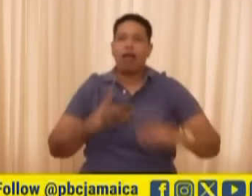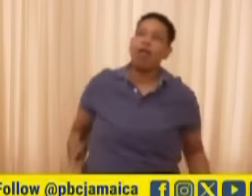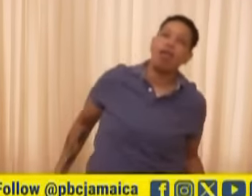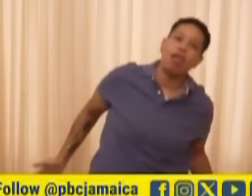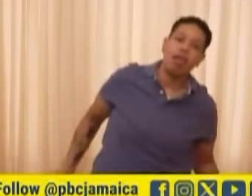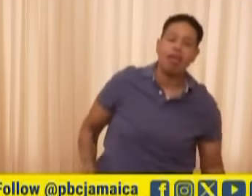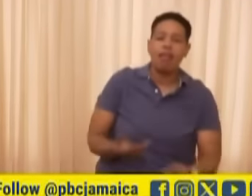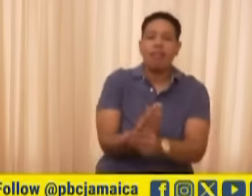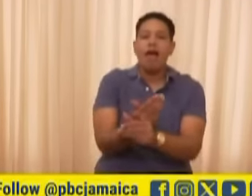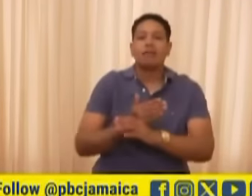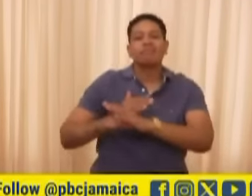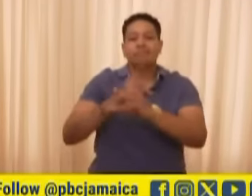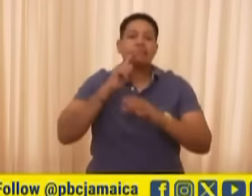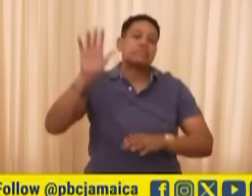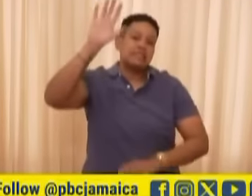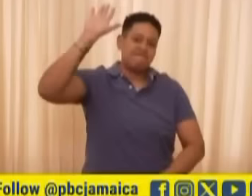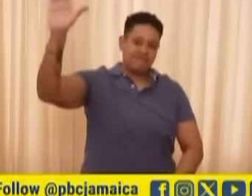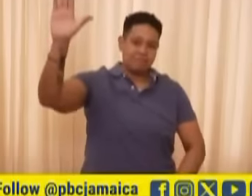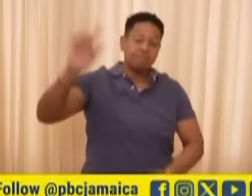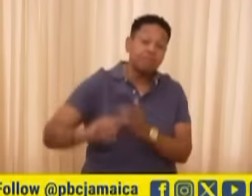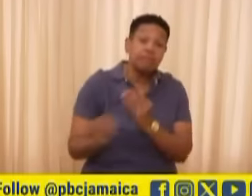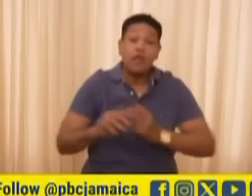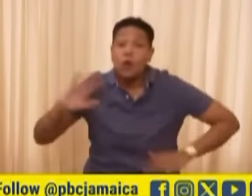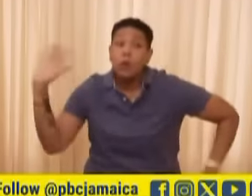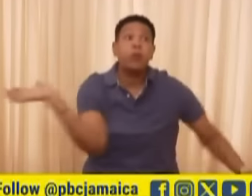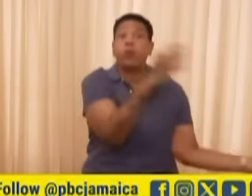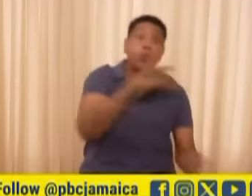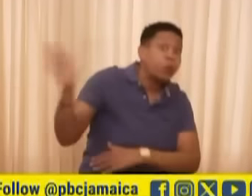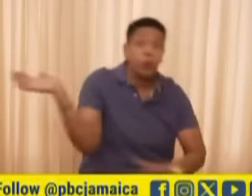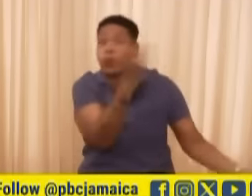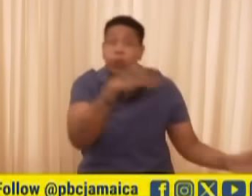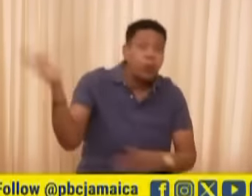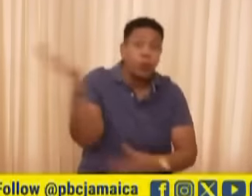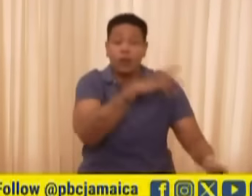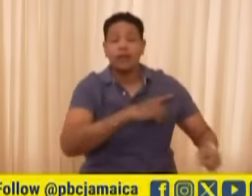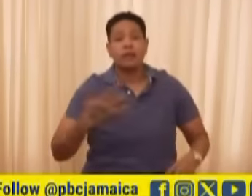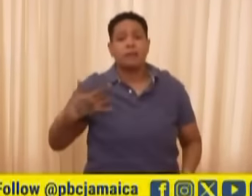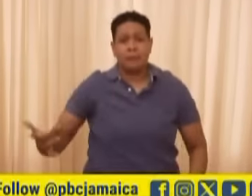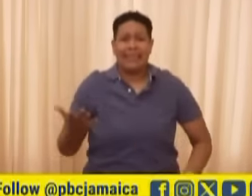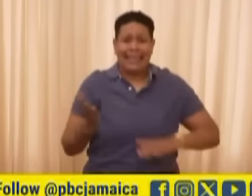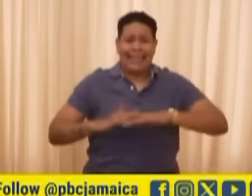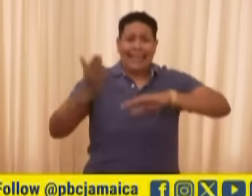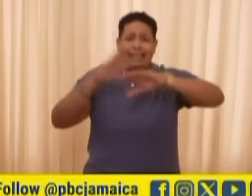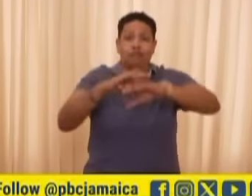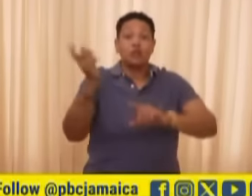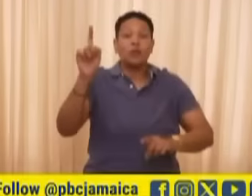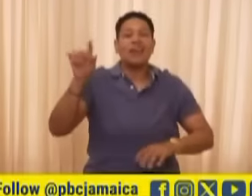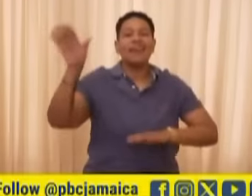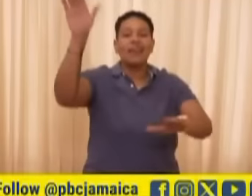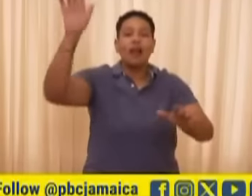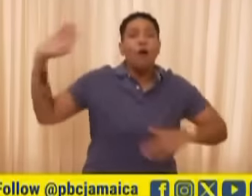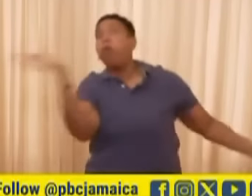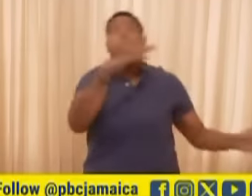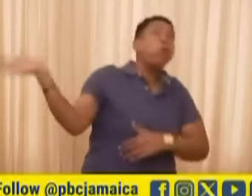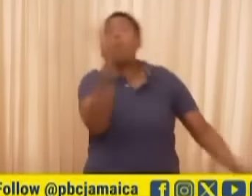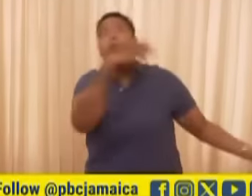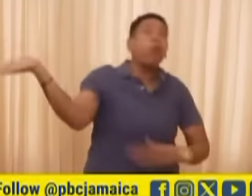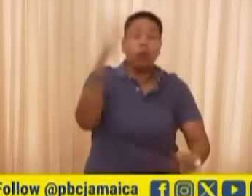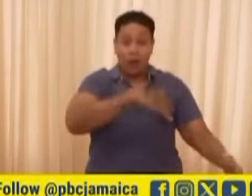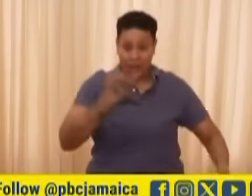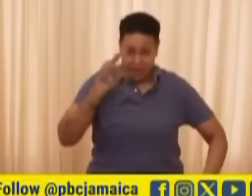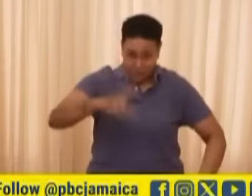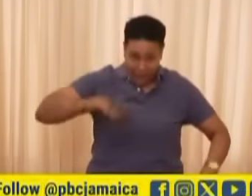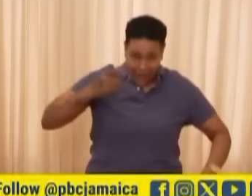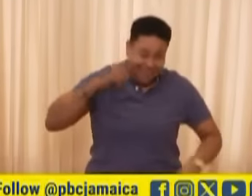by landslides. The matter of the wind is usually increased over hills. If you are living